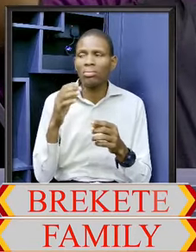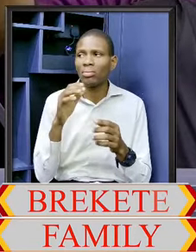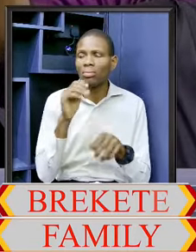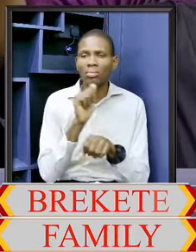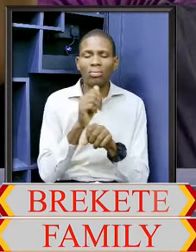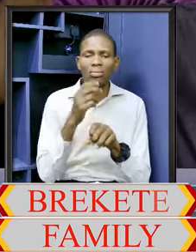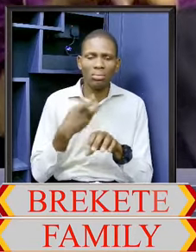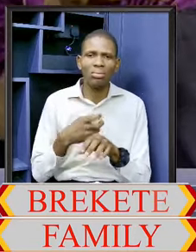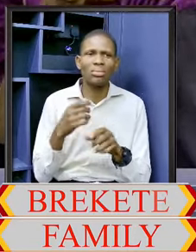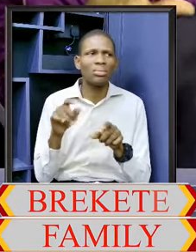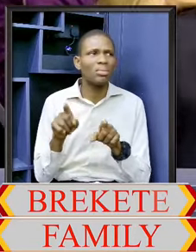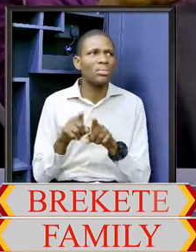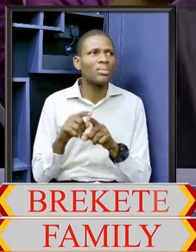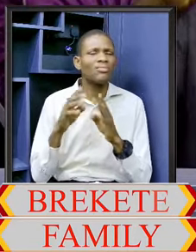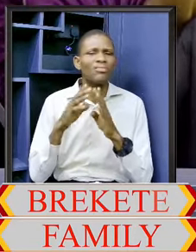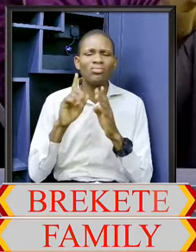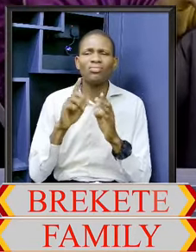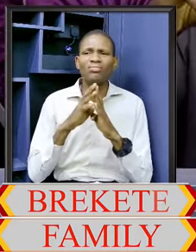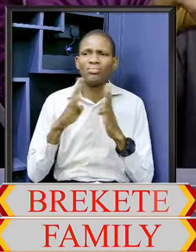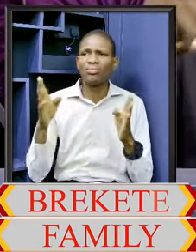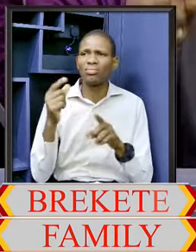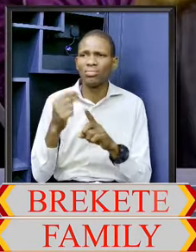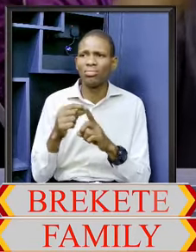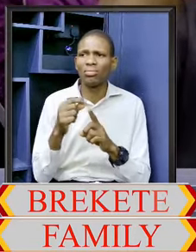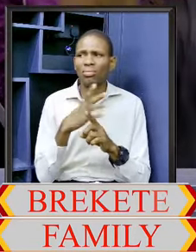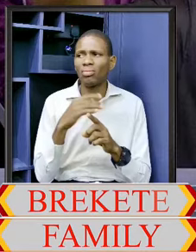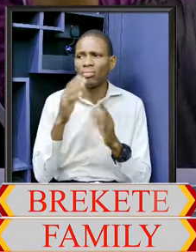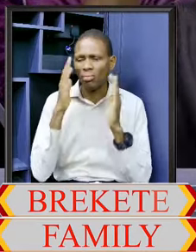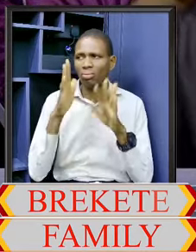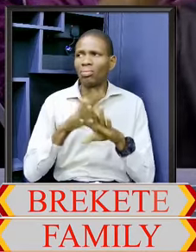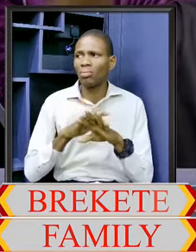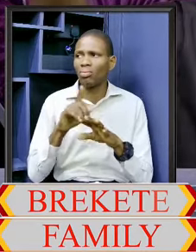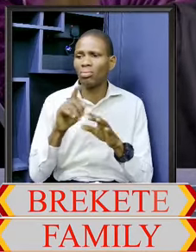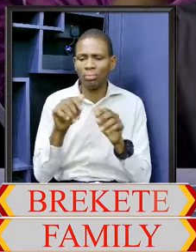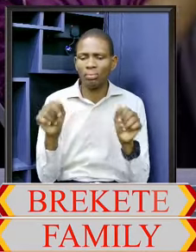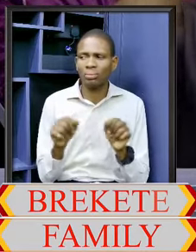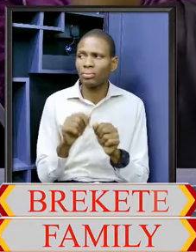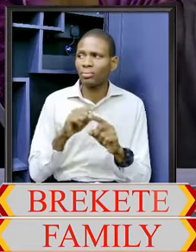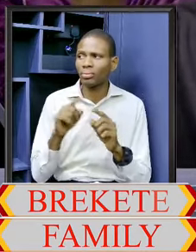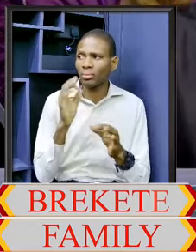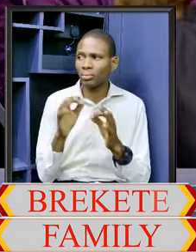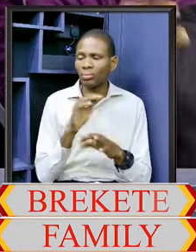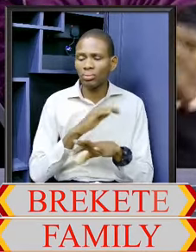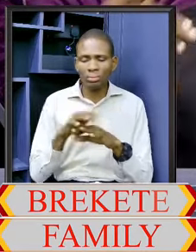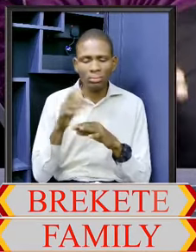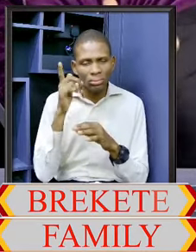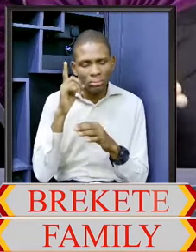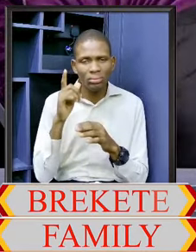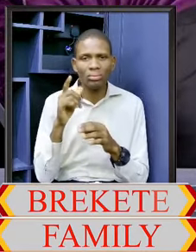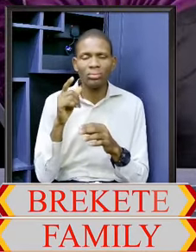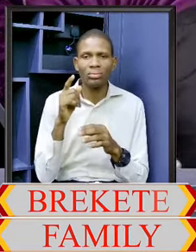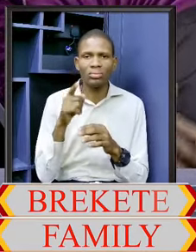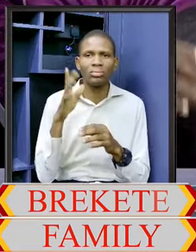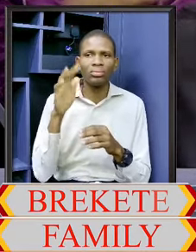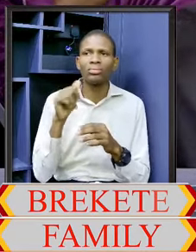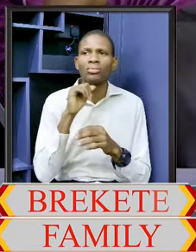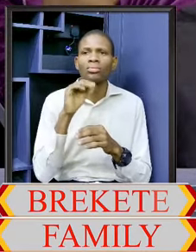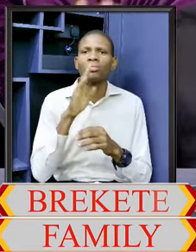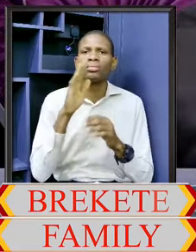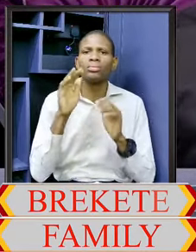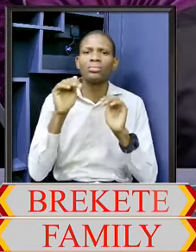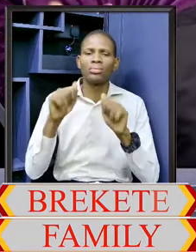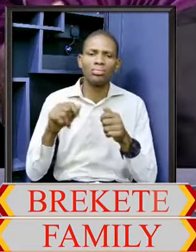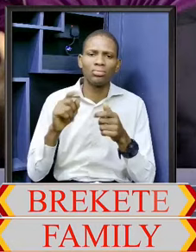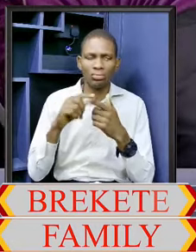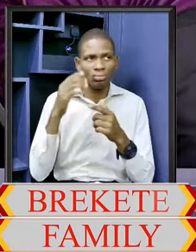word. And sometimes we might just focus on one particular area. But if we don't list it, which I say operationalize it, we won't be able to know whether we are